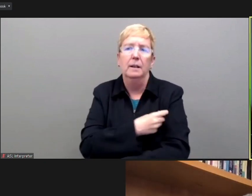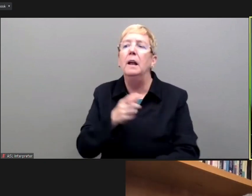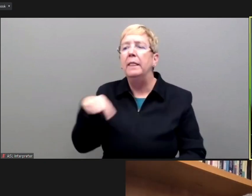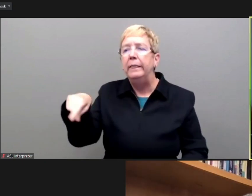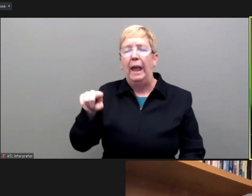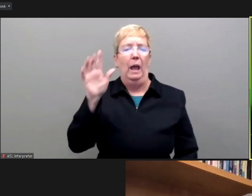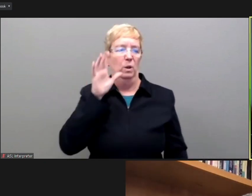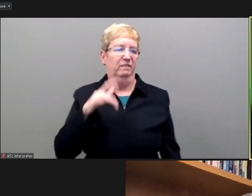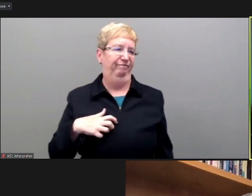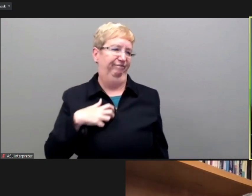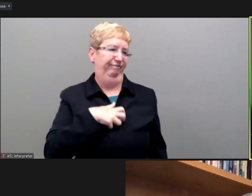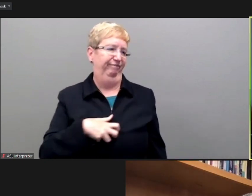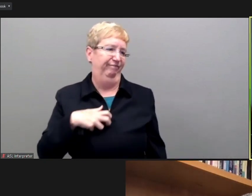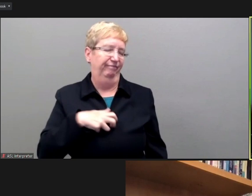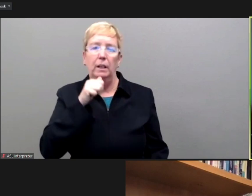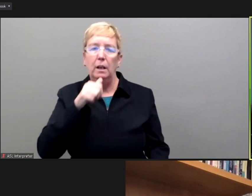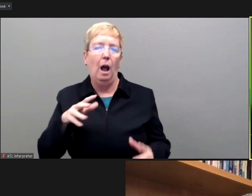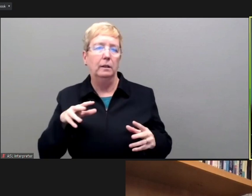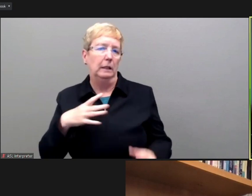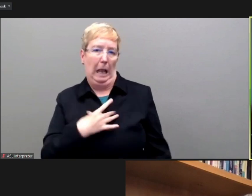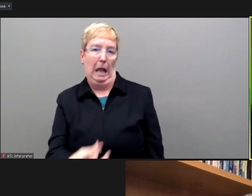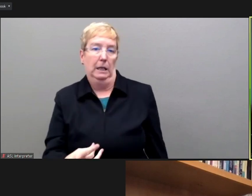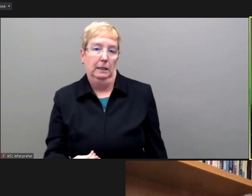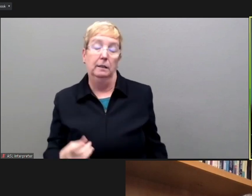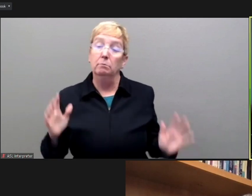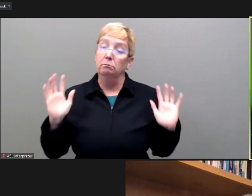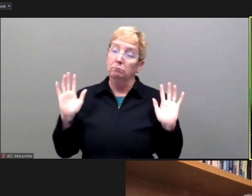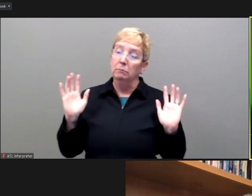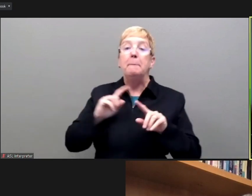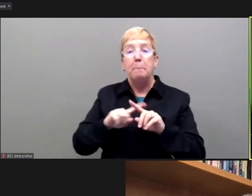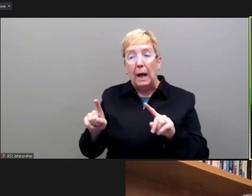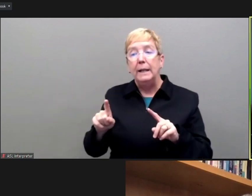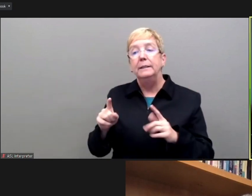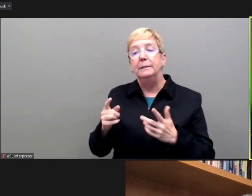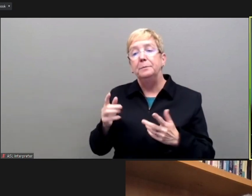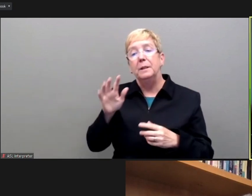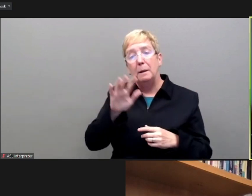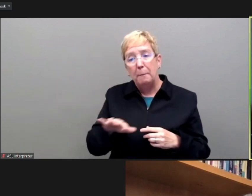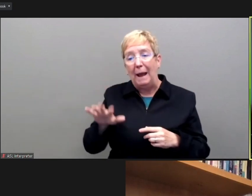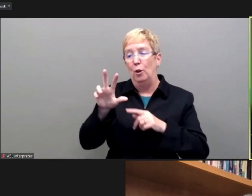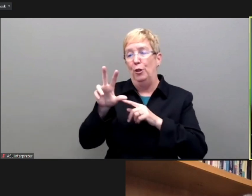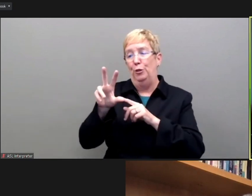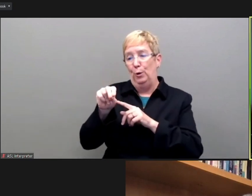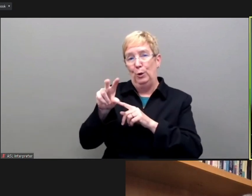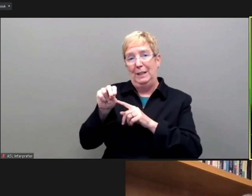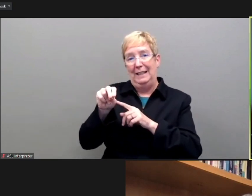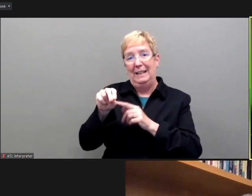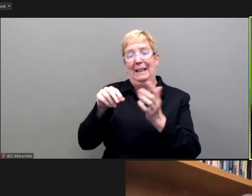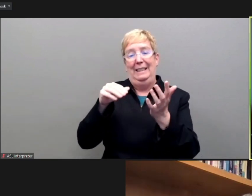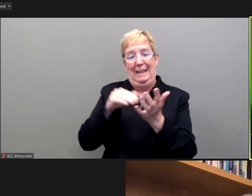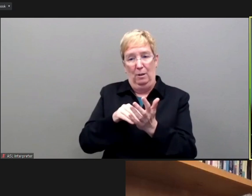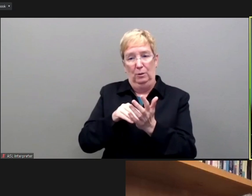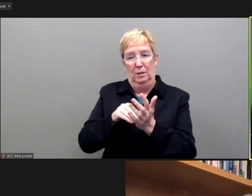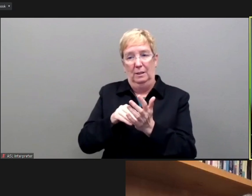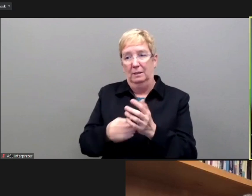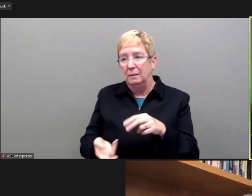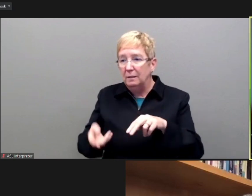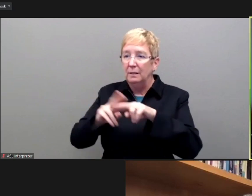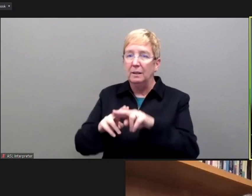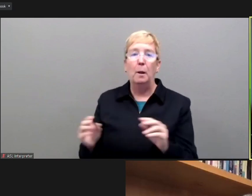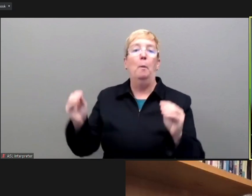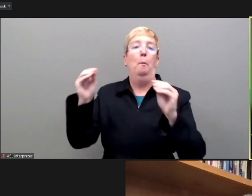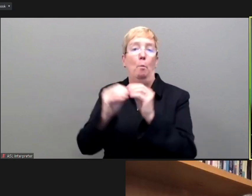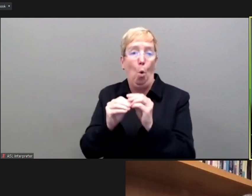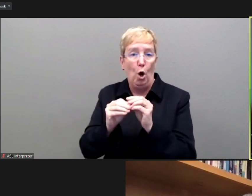displeased by this decision. But overall, it's nearly 30,000 additions in areas where we